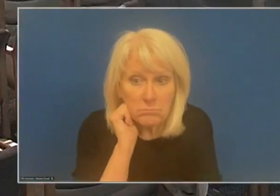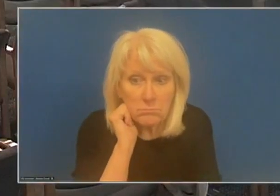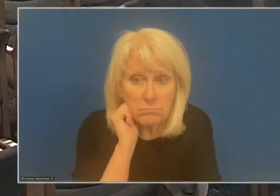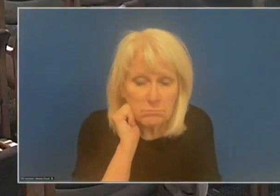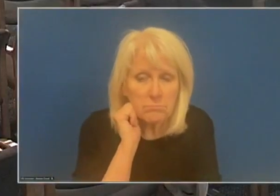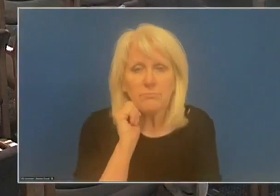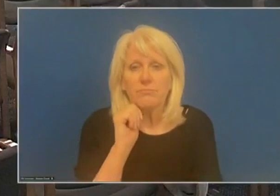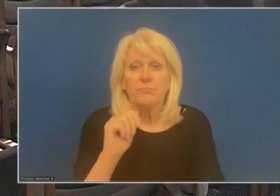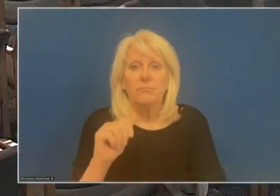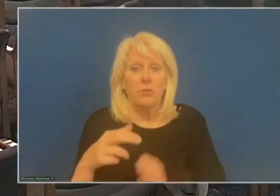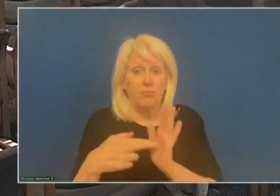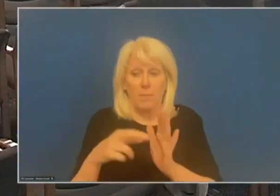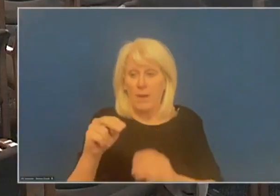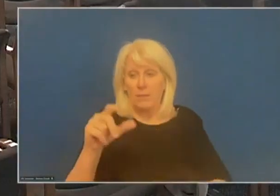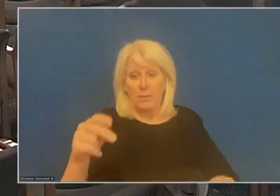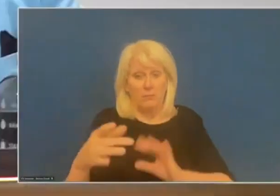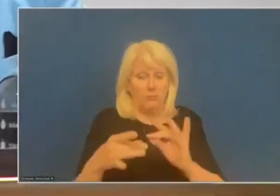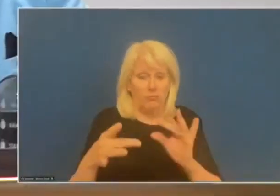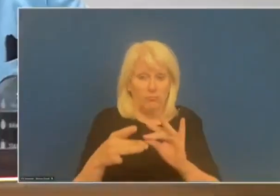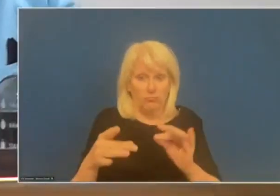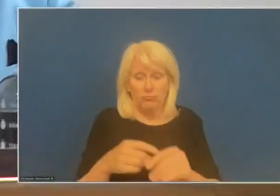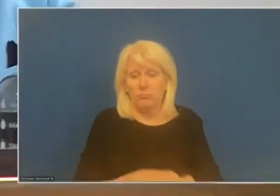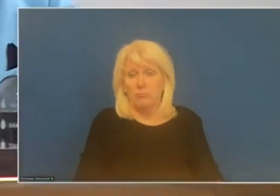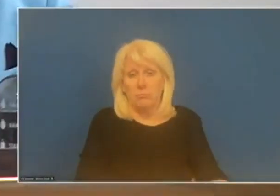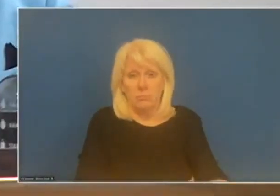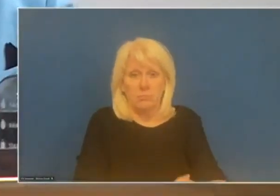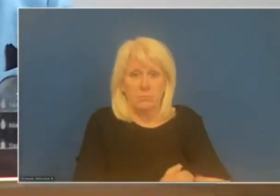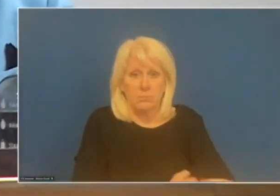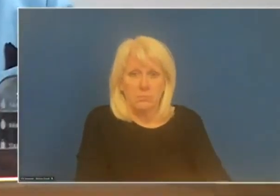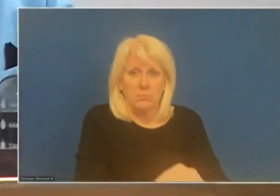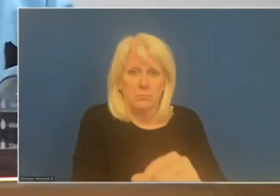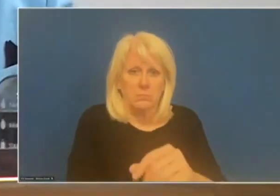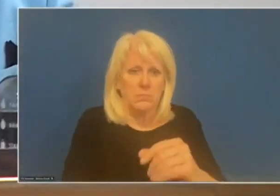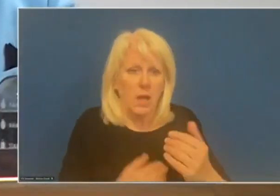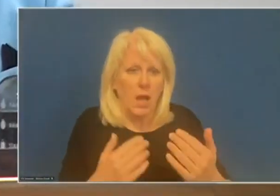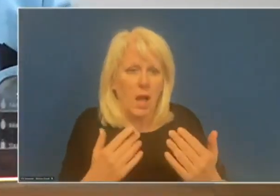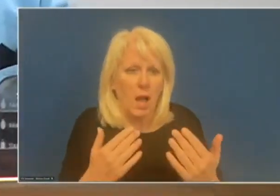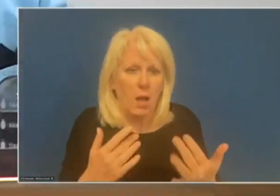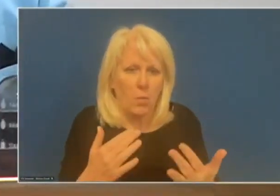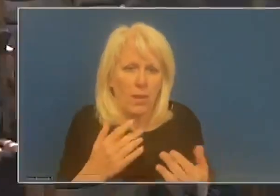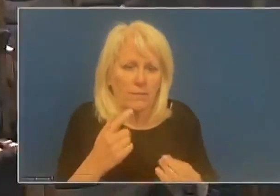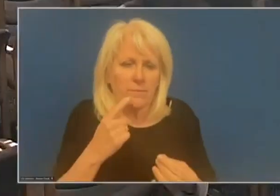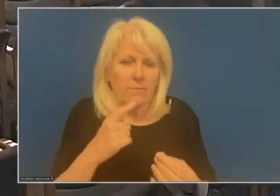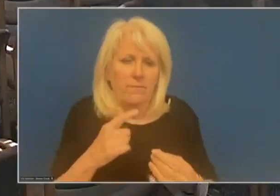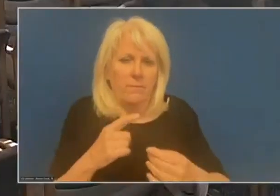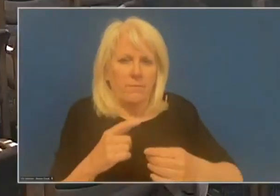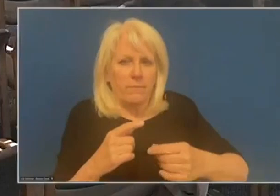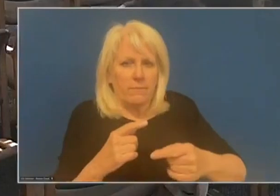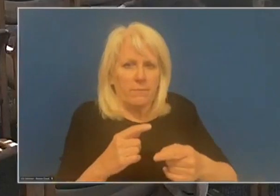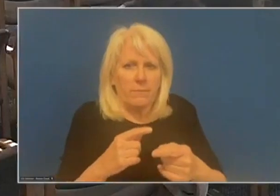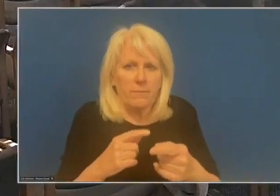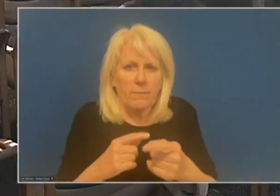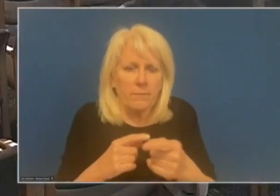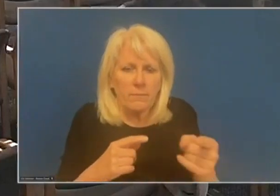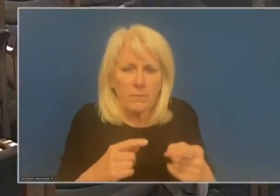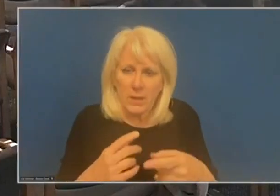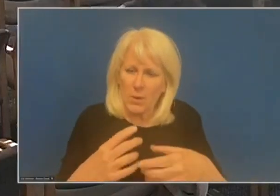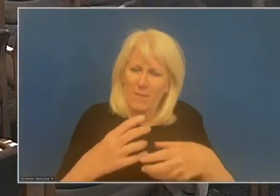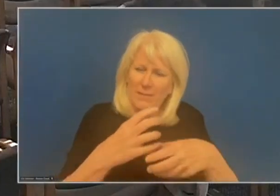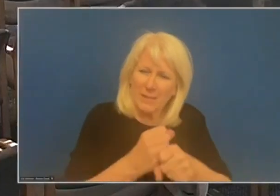Representative Nelson. Actually, I'll wait for the base bill. Chair. Can they read a brief summary on the Dash 5